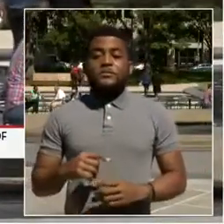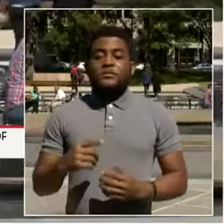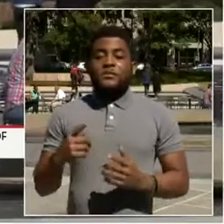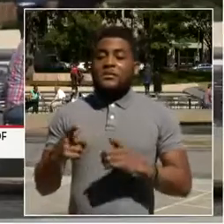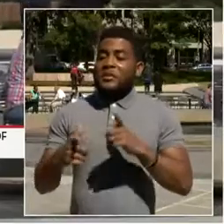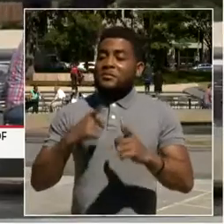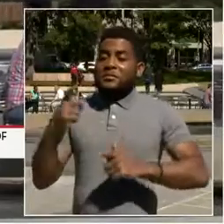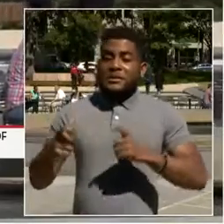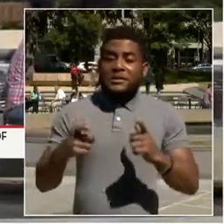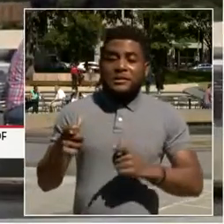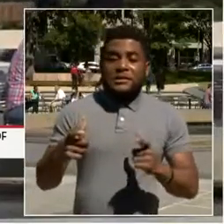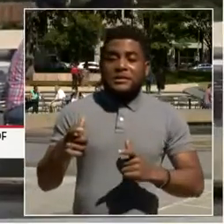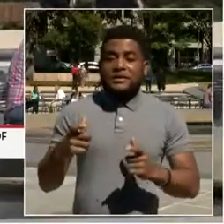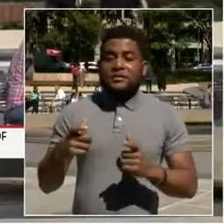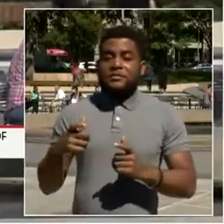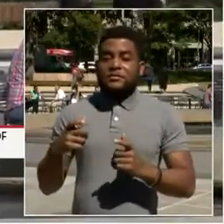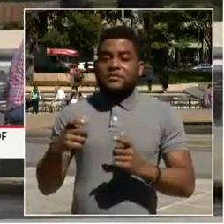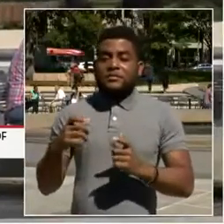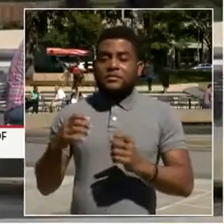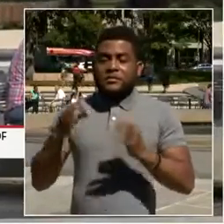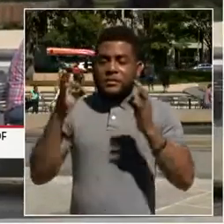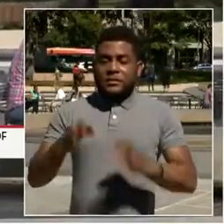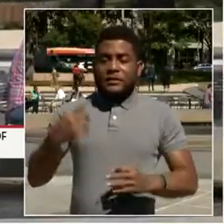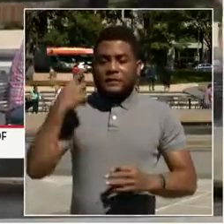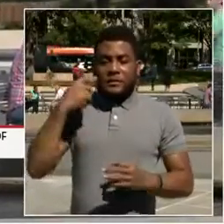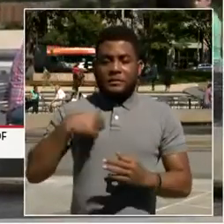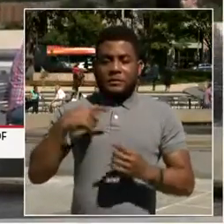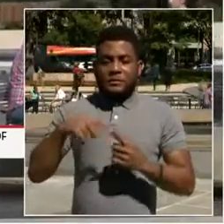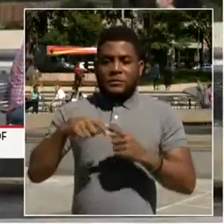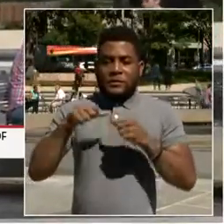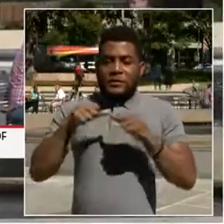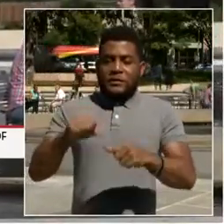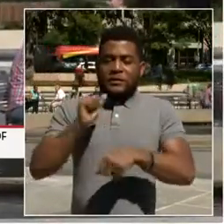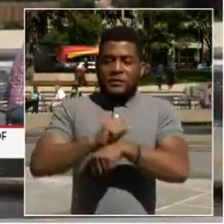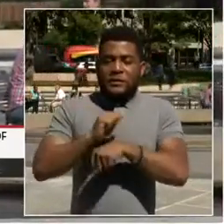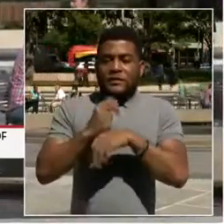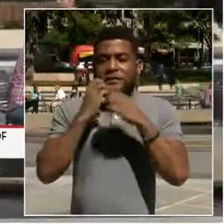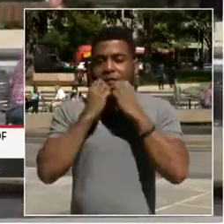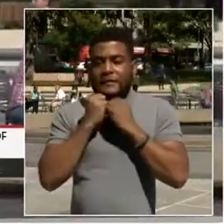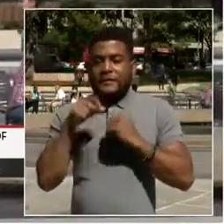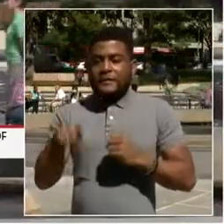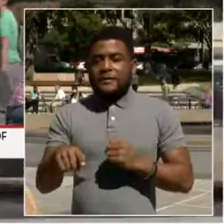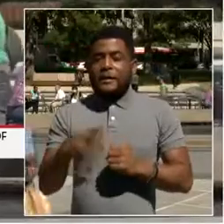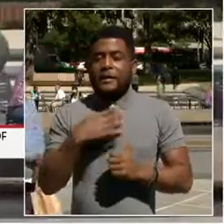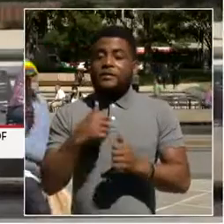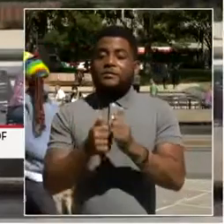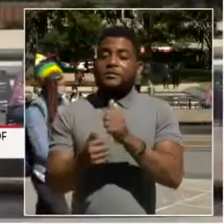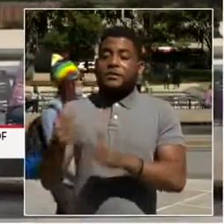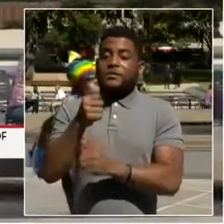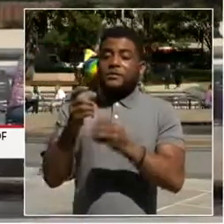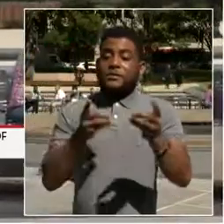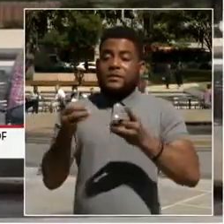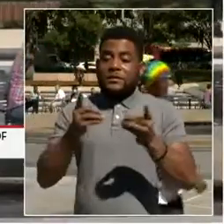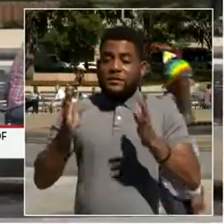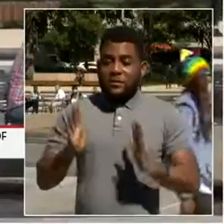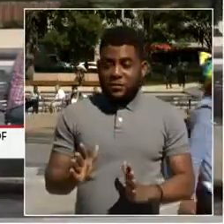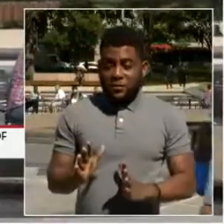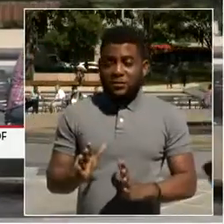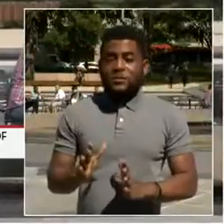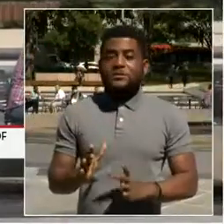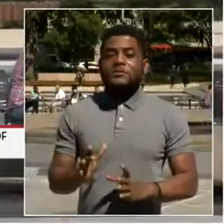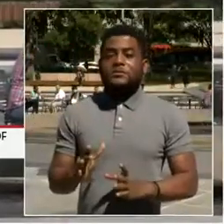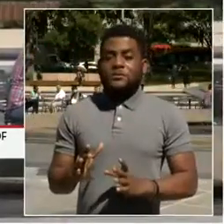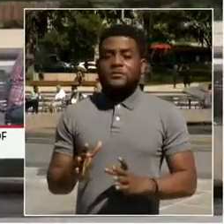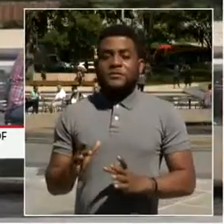that I sent to the council. I want to acknowledge my senior advisor, Beverly Perry, who at the time was leading a brand